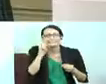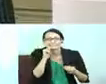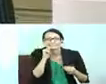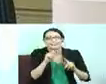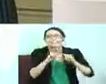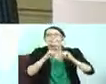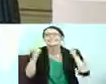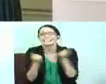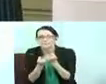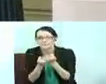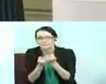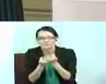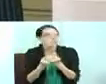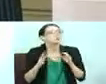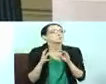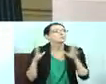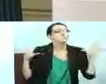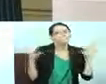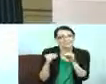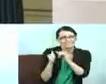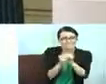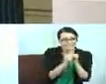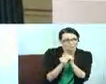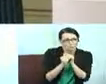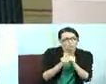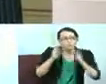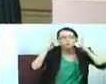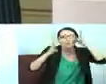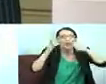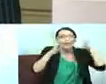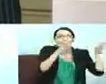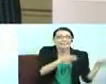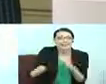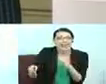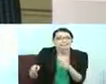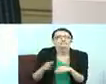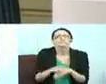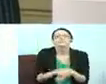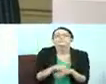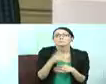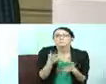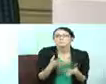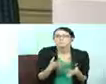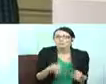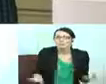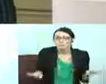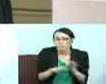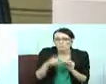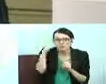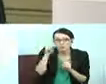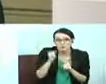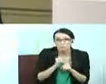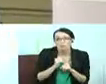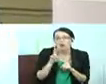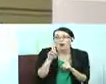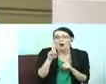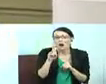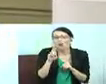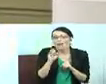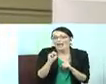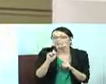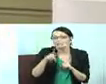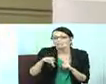to meet together to create their plan. So we'd like for you to RSVP any board member